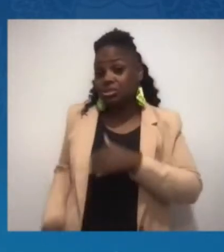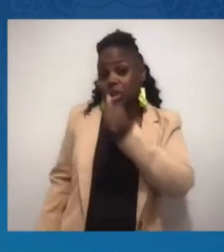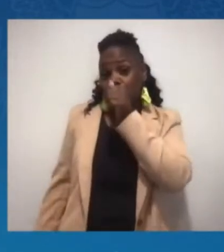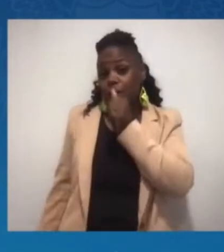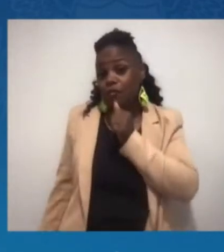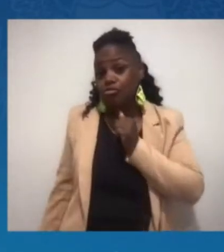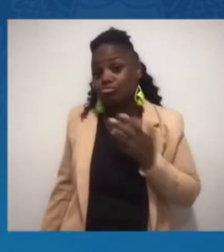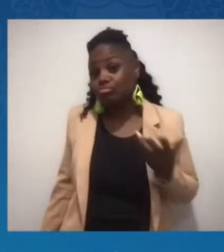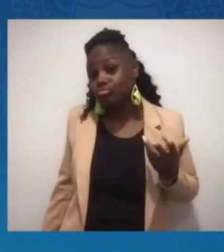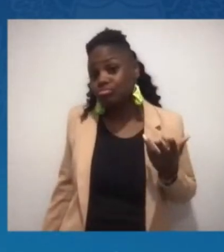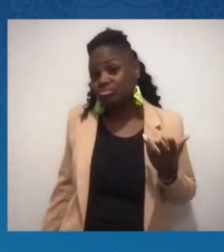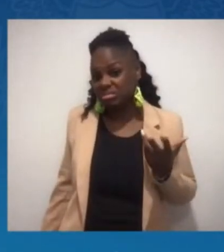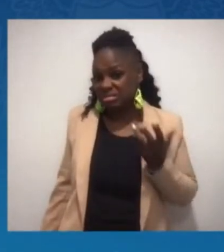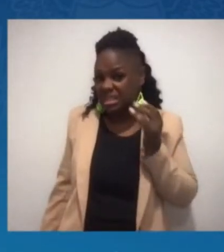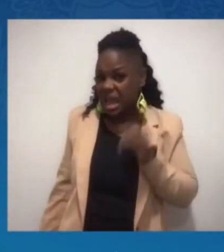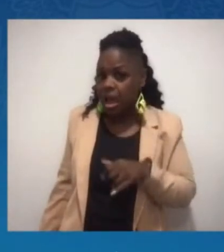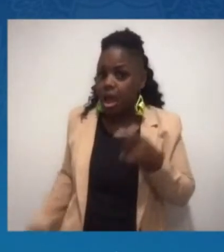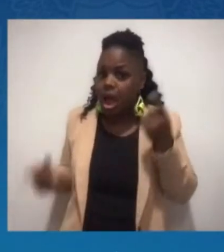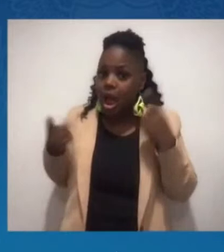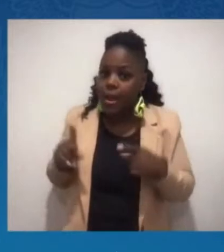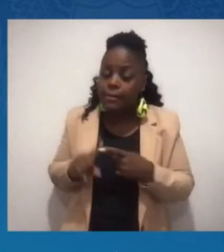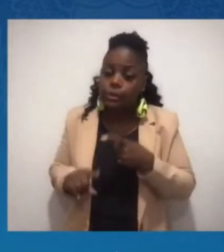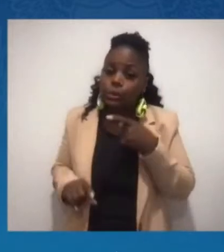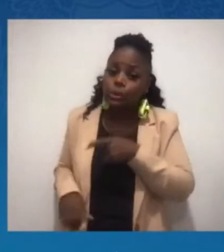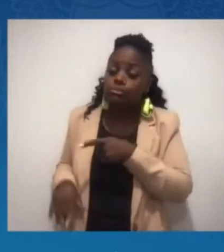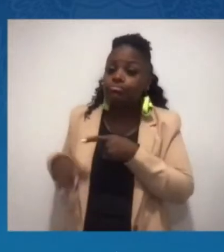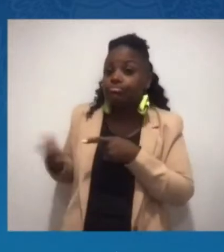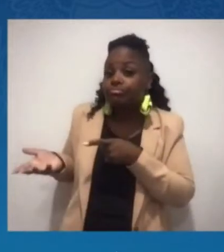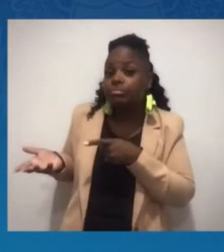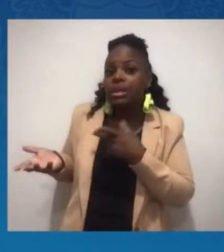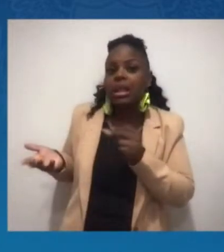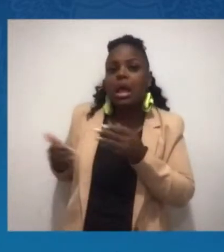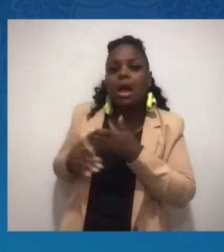make a decision about what happens to your body next.